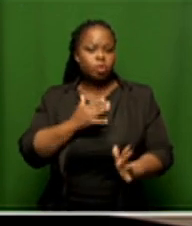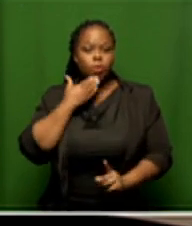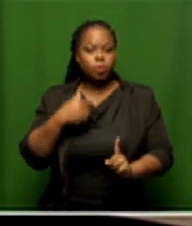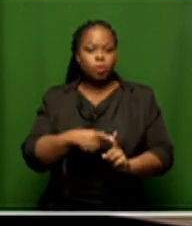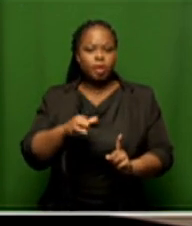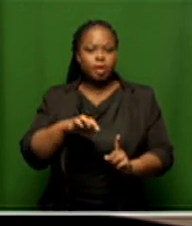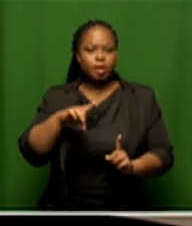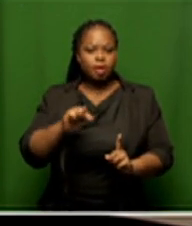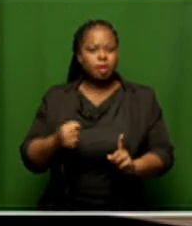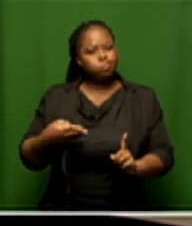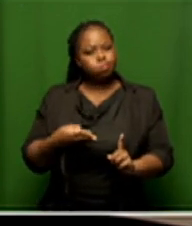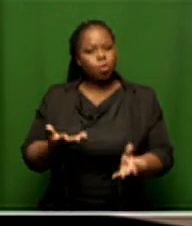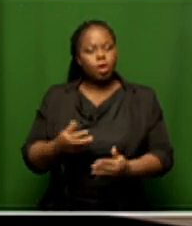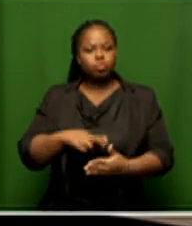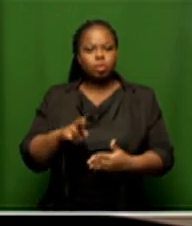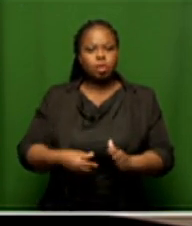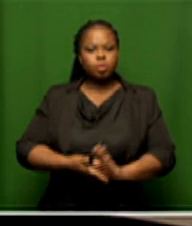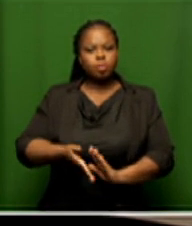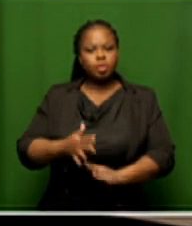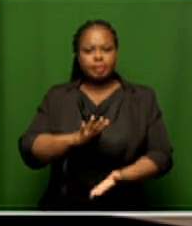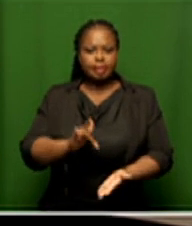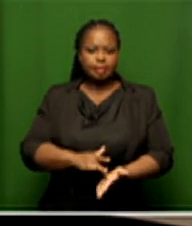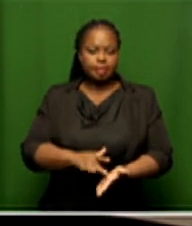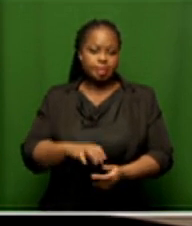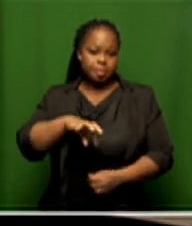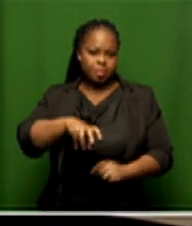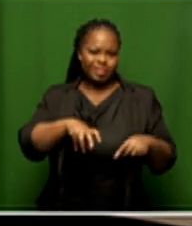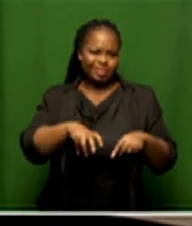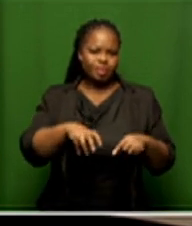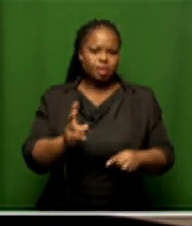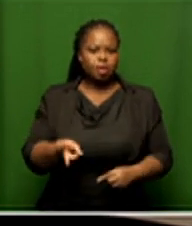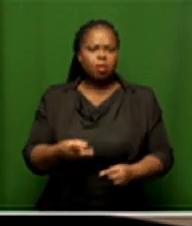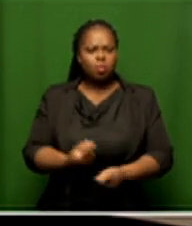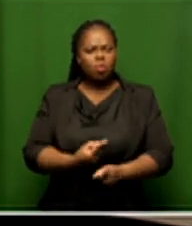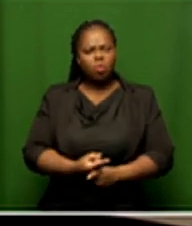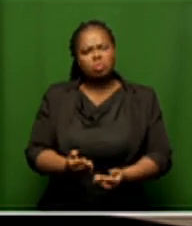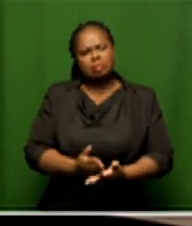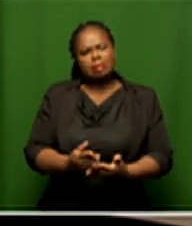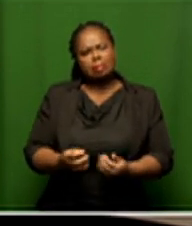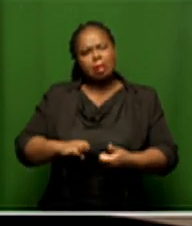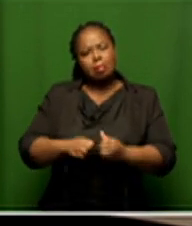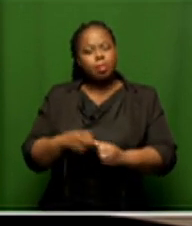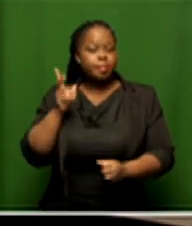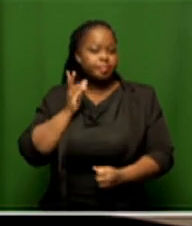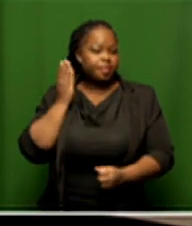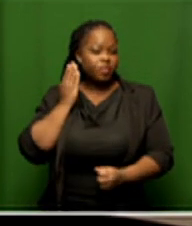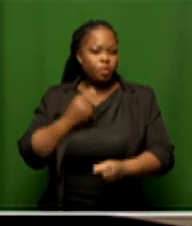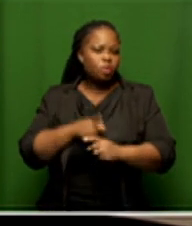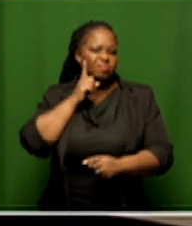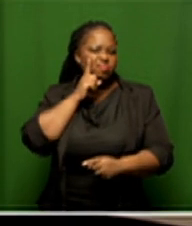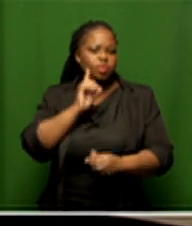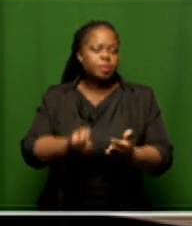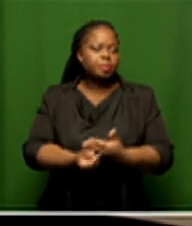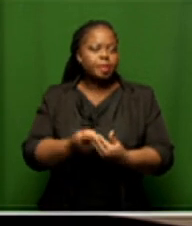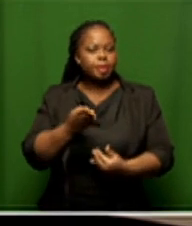Ayanda Mhlongo is at the Results Operation Center in that province. And of course, there were some few hiccups, and let's find out from Ayanda what